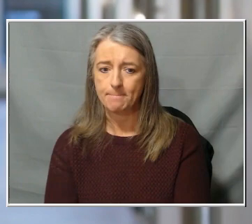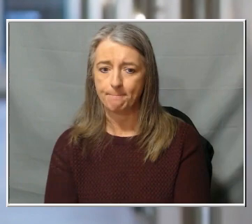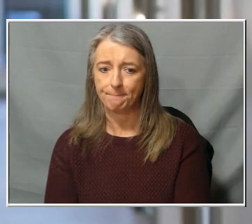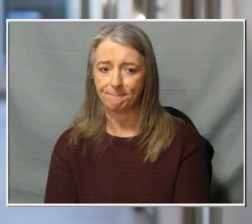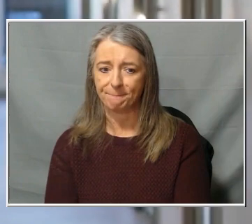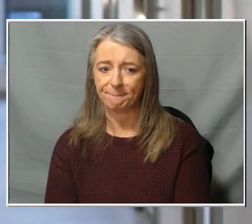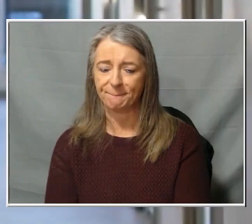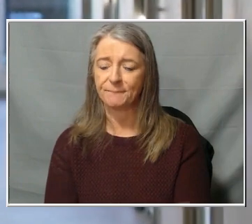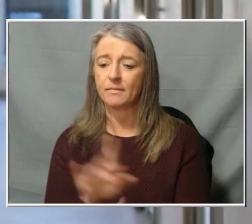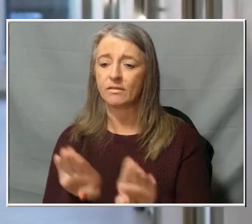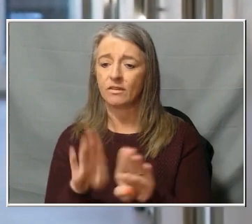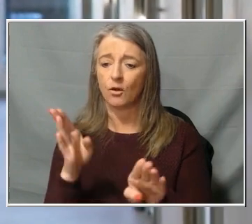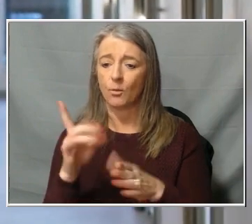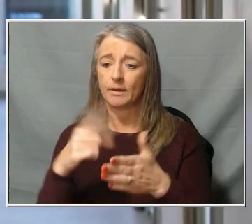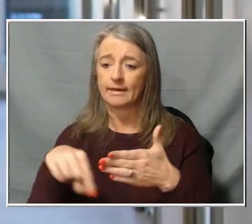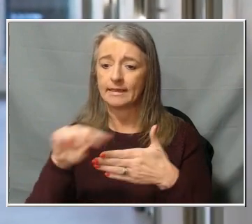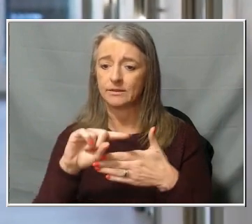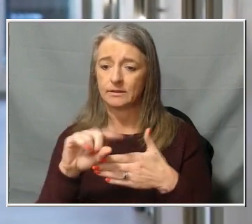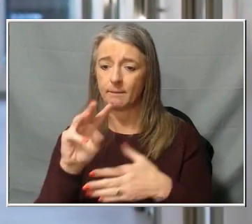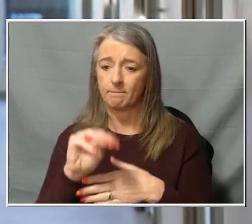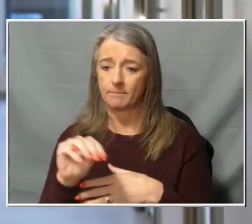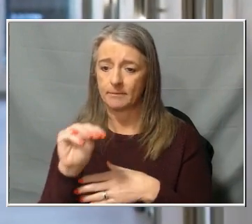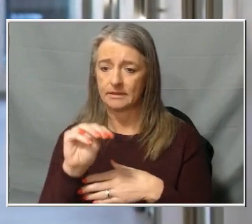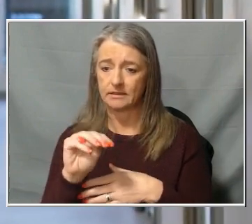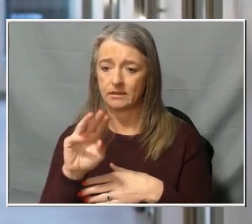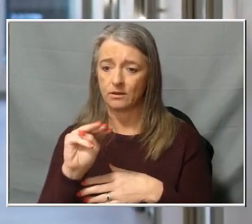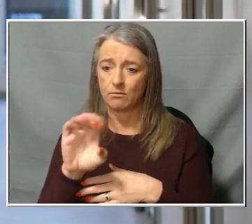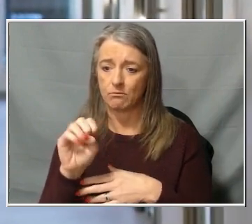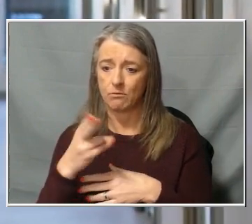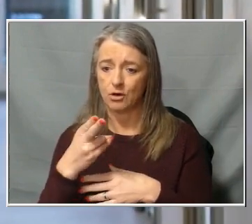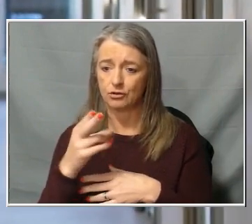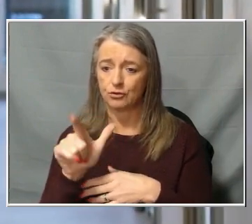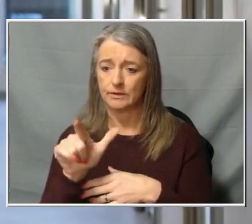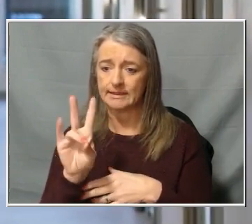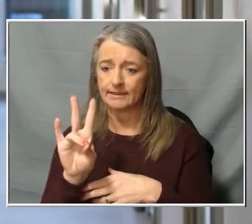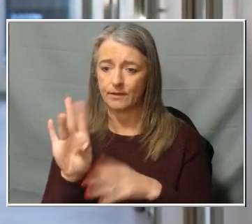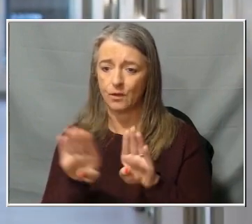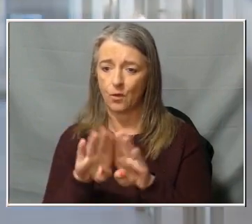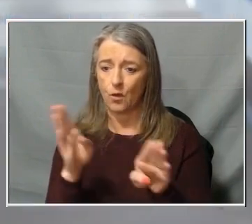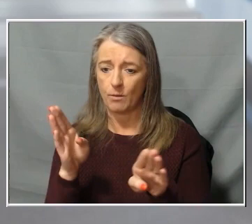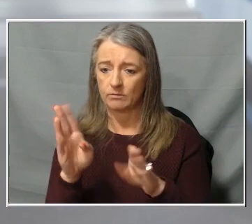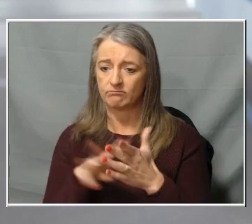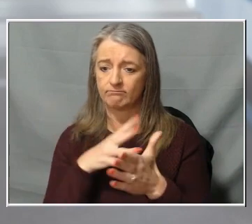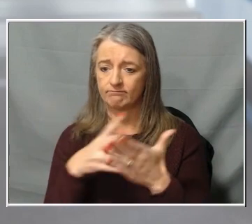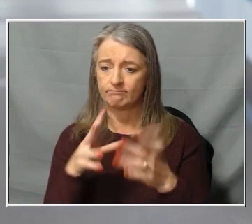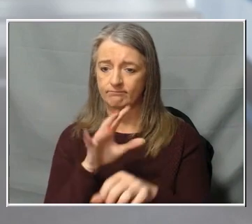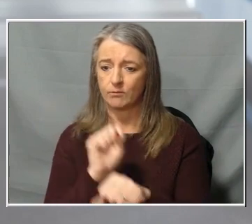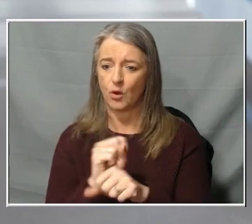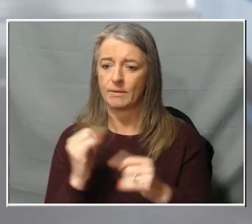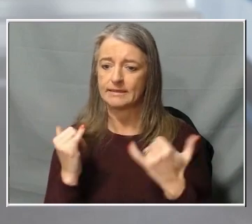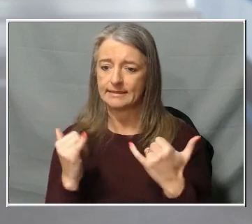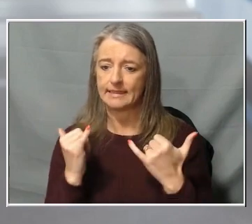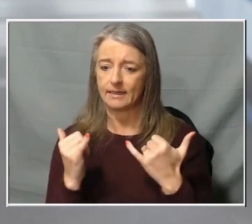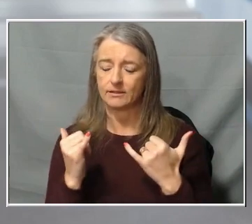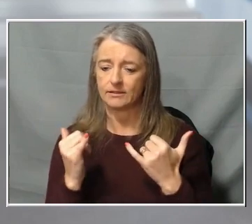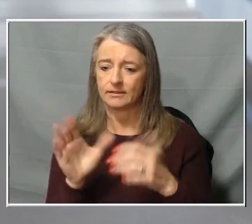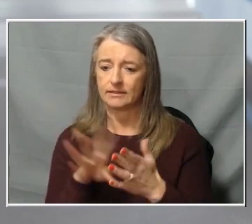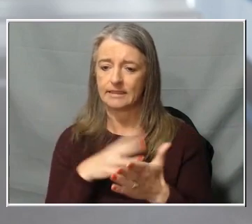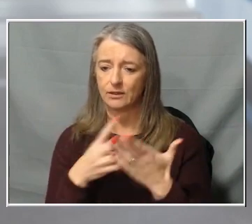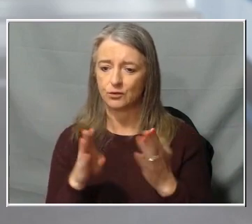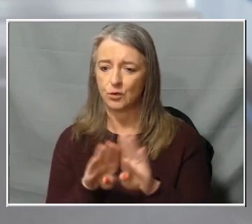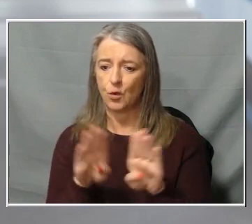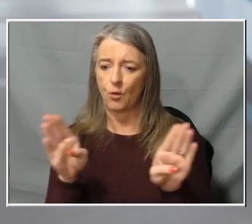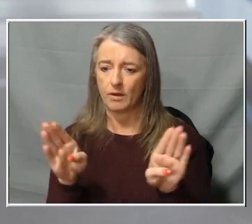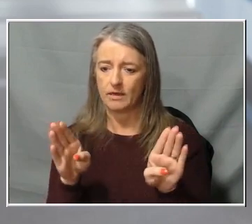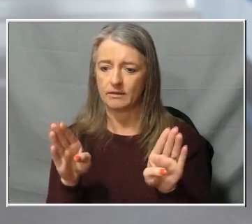It'll open to patients next week, starting on Monday, March 27th. You can schedule appointments now. Schedules are open, but